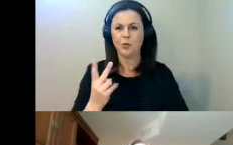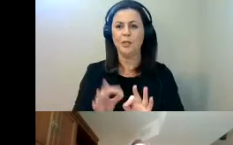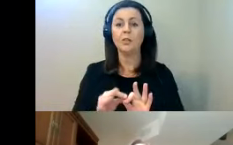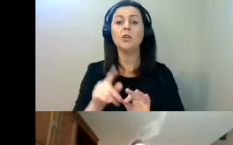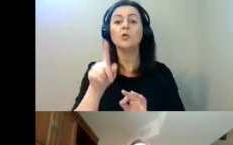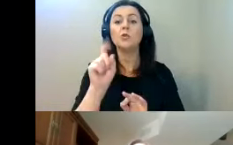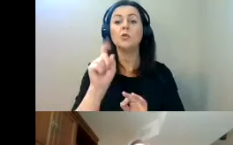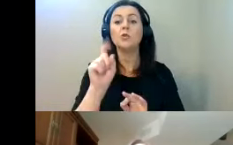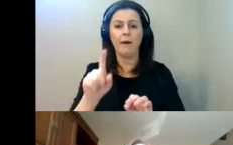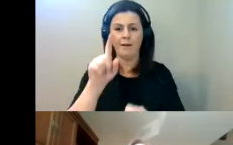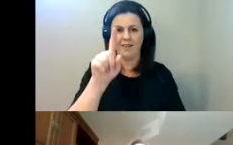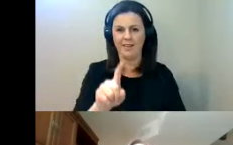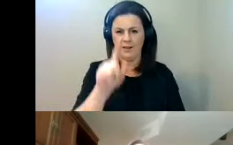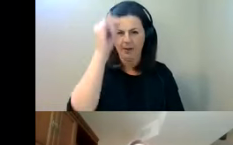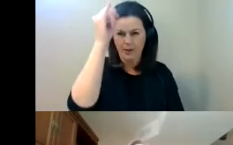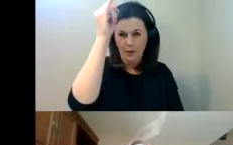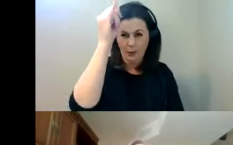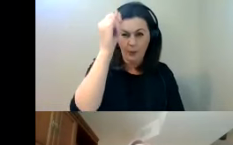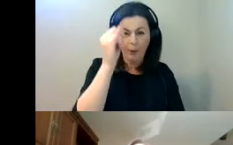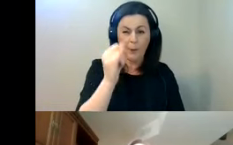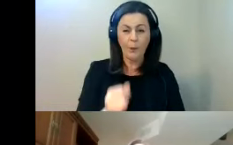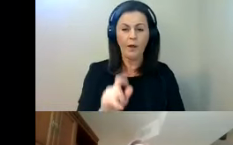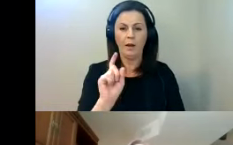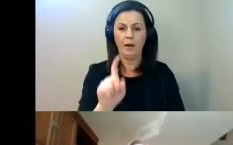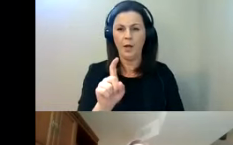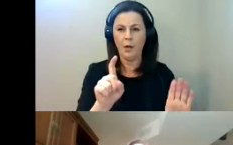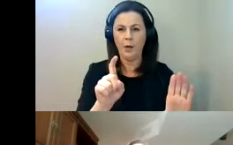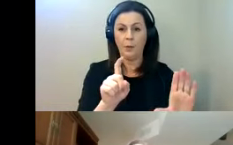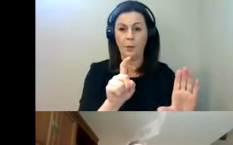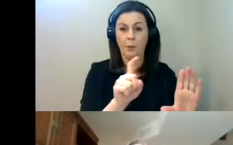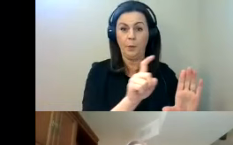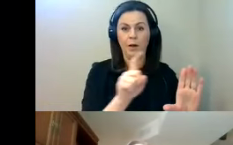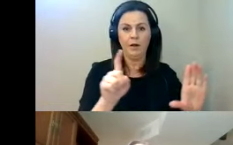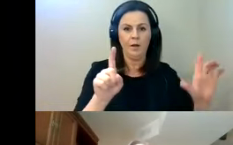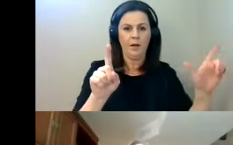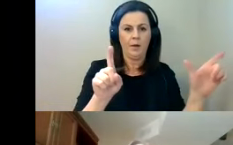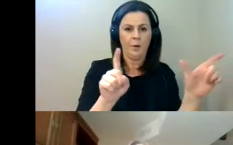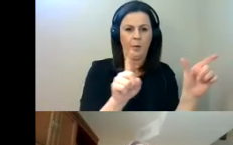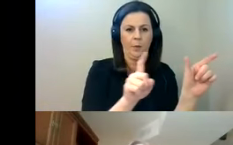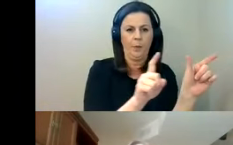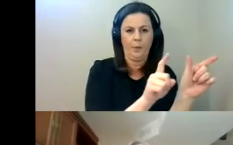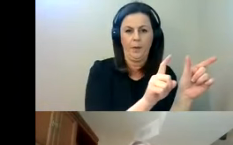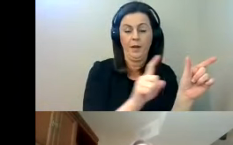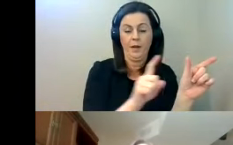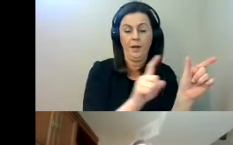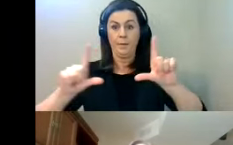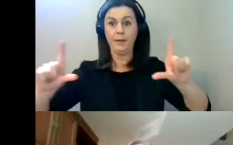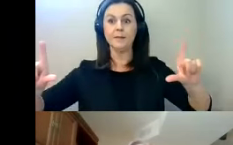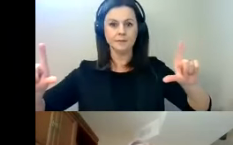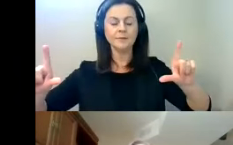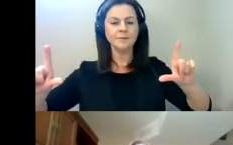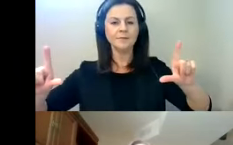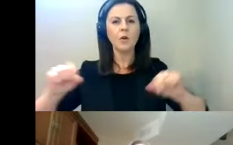larger by pulling across the line to make the speakers larger, or at the very top, there is an option